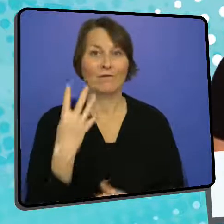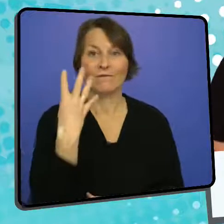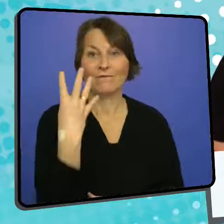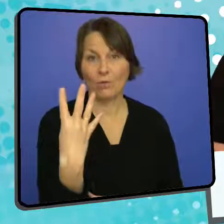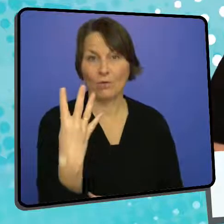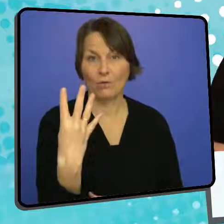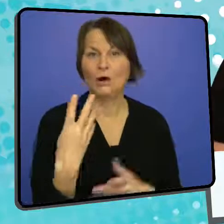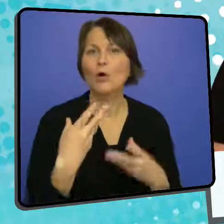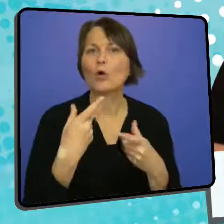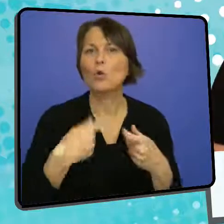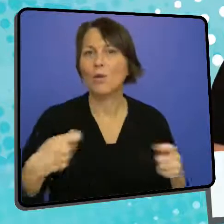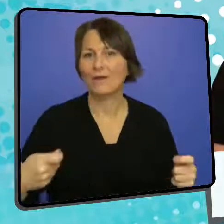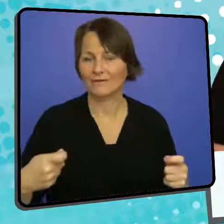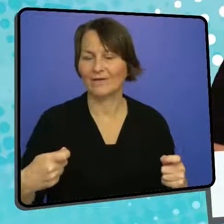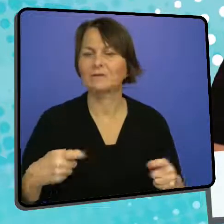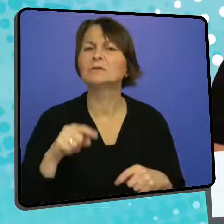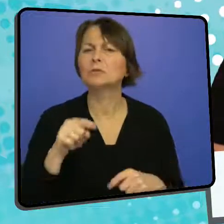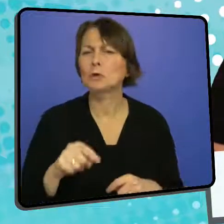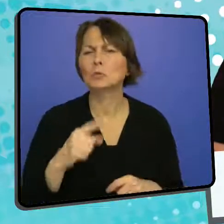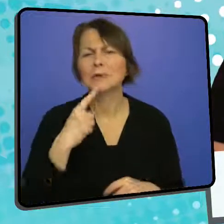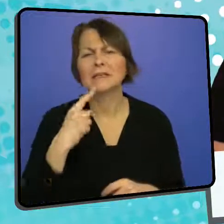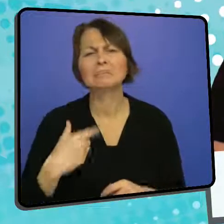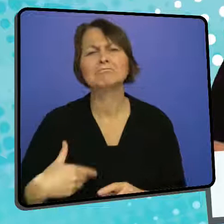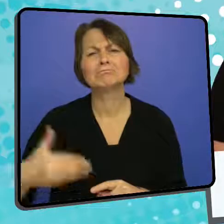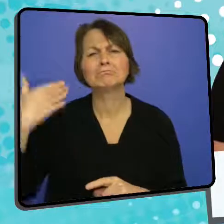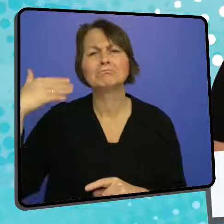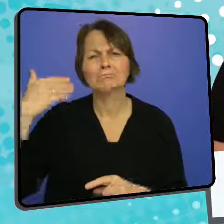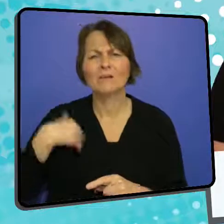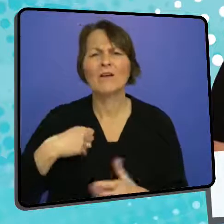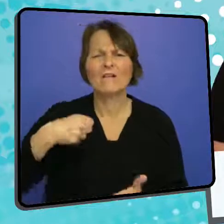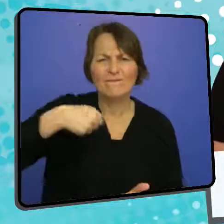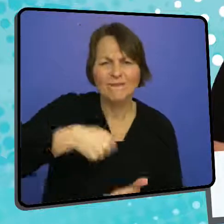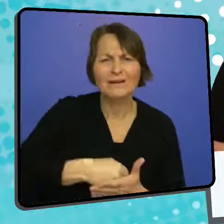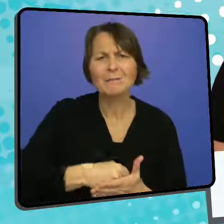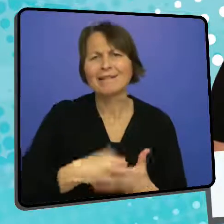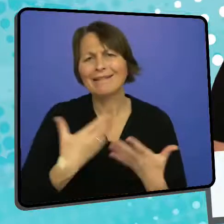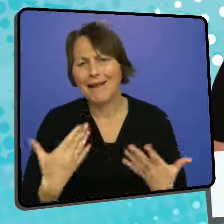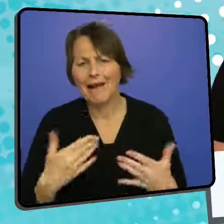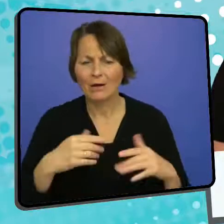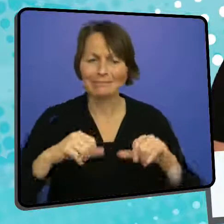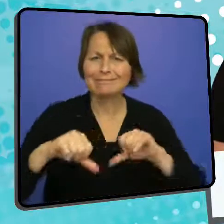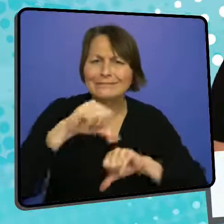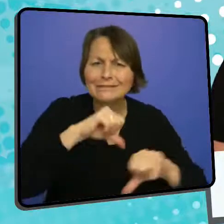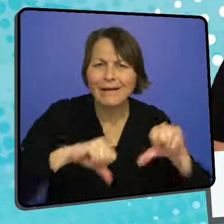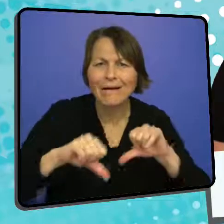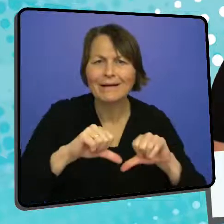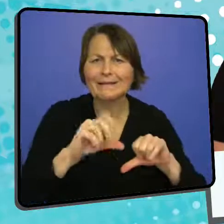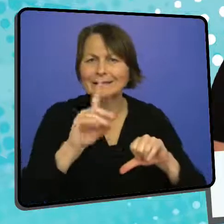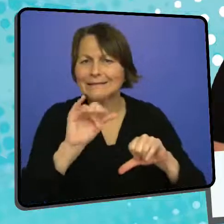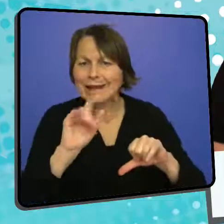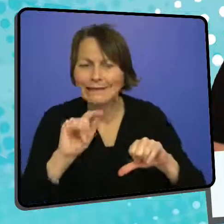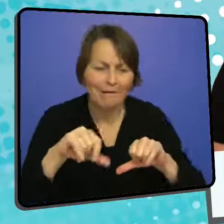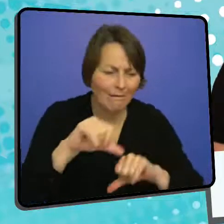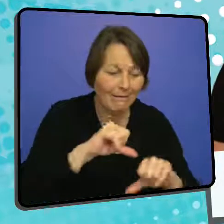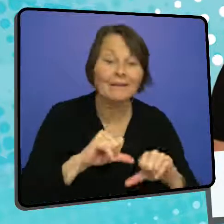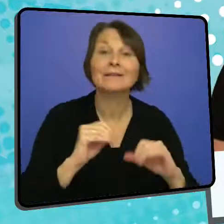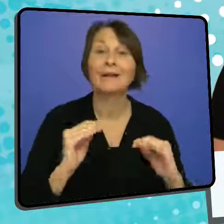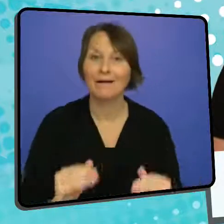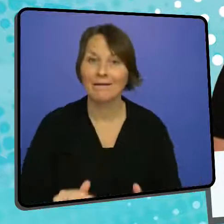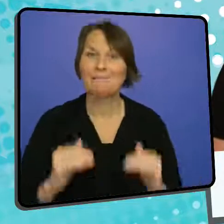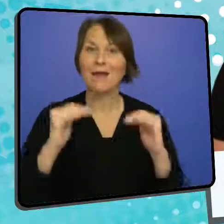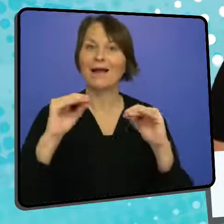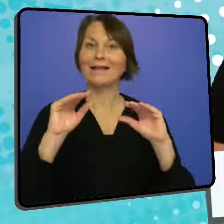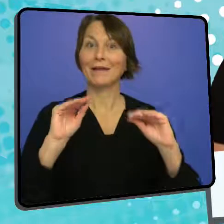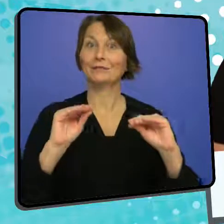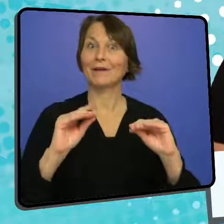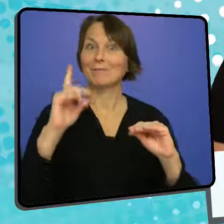fundamentals of data analytics, traditionally speaking, plus the fundamentals of data science. Now we've just launched a higher education program, which is